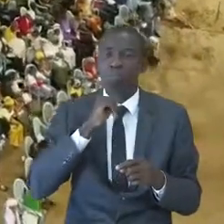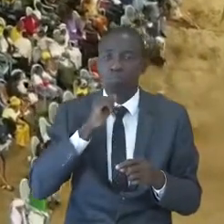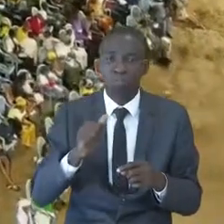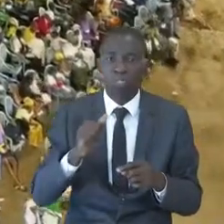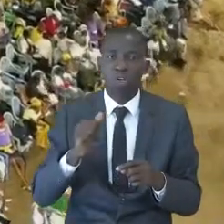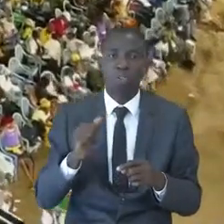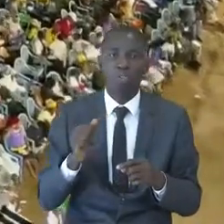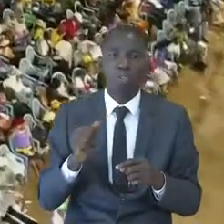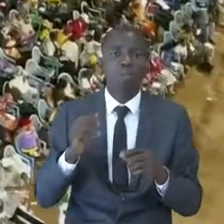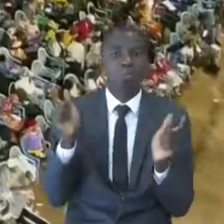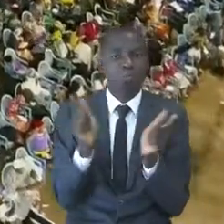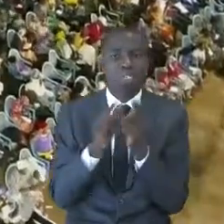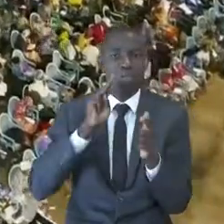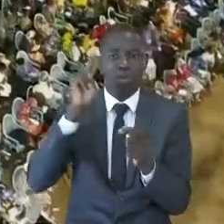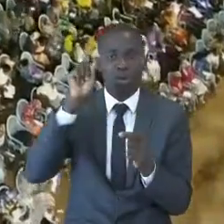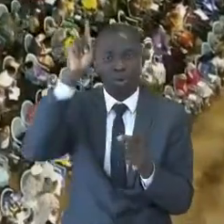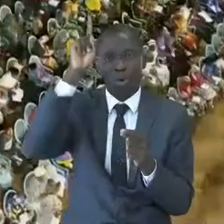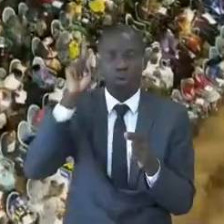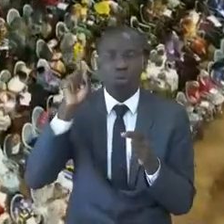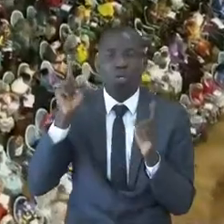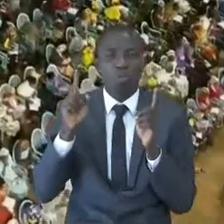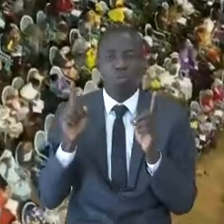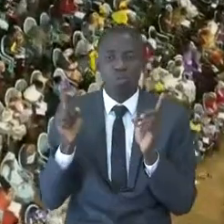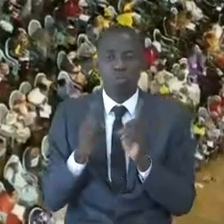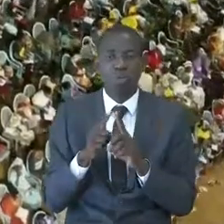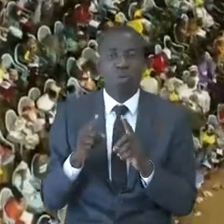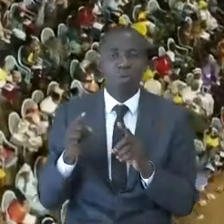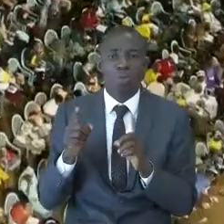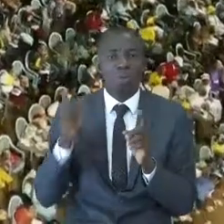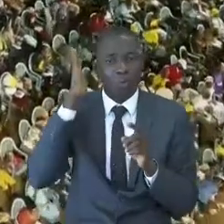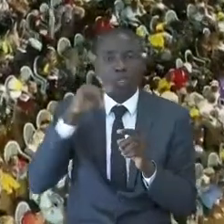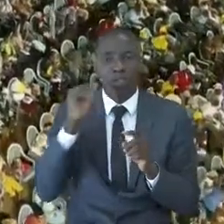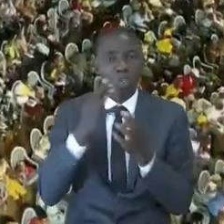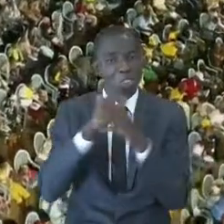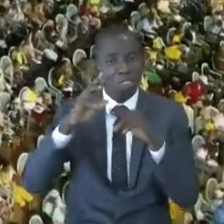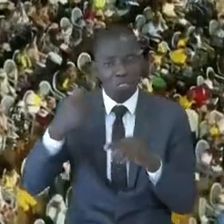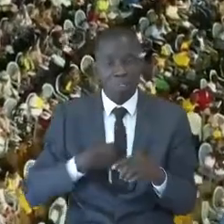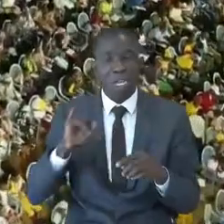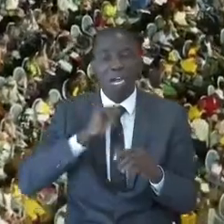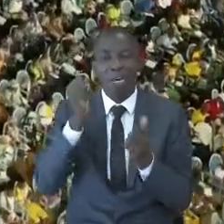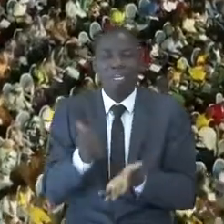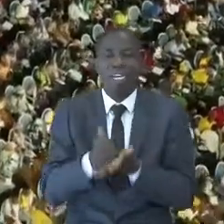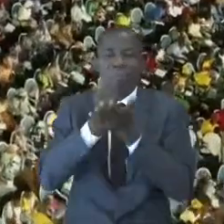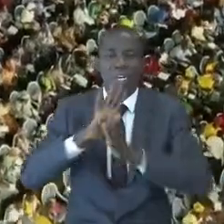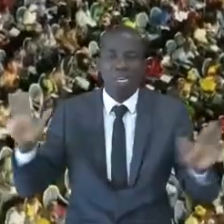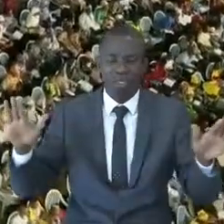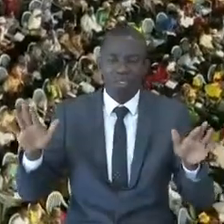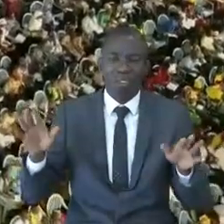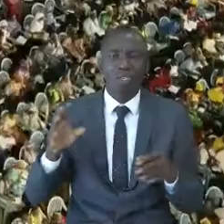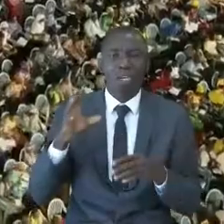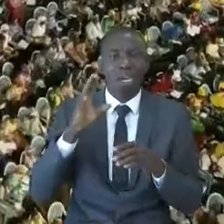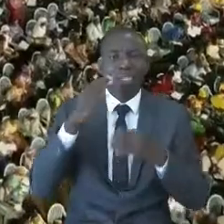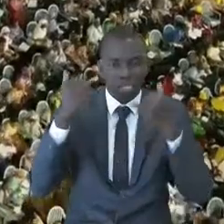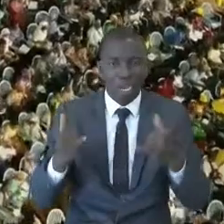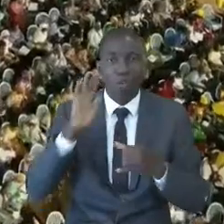reach up to your glory. And I am helpless. Your help has